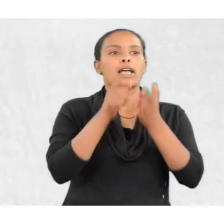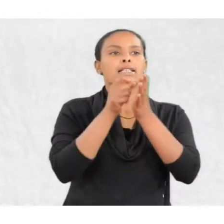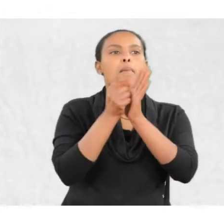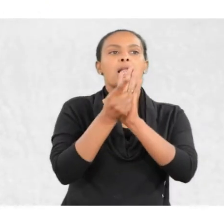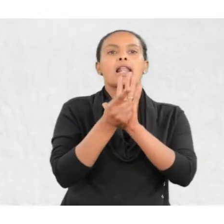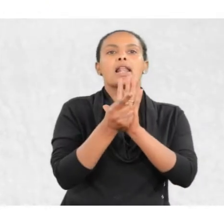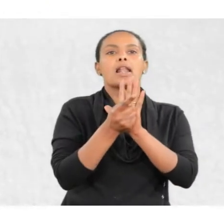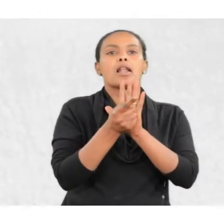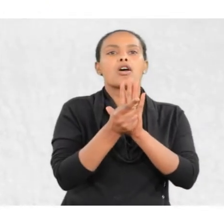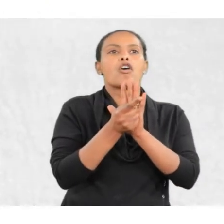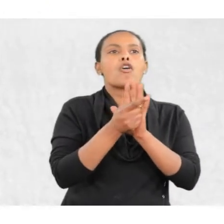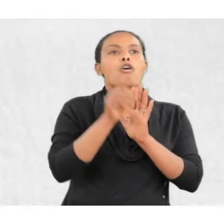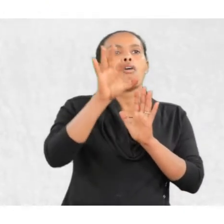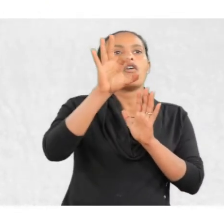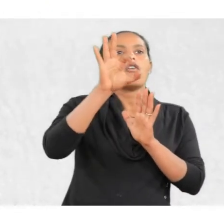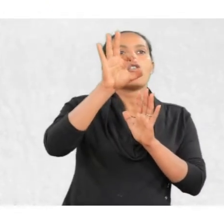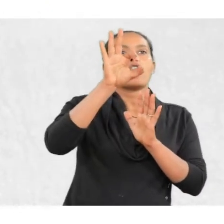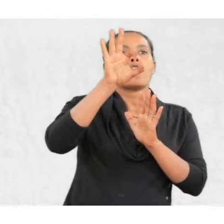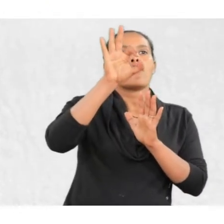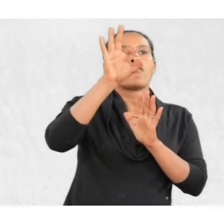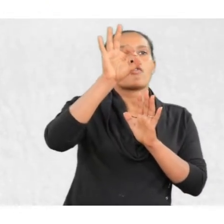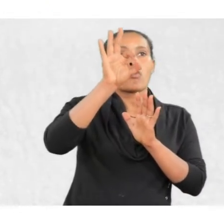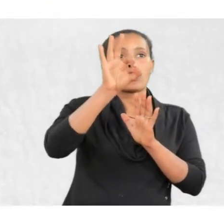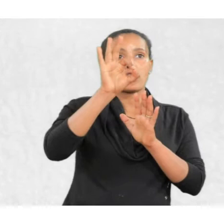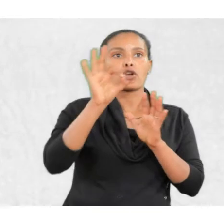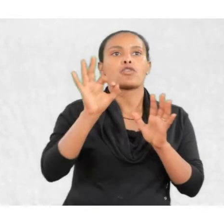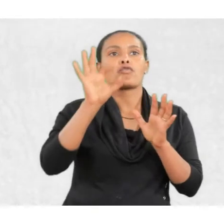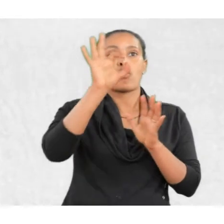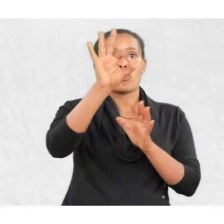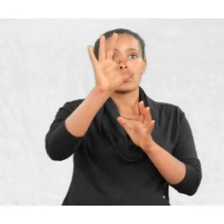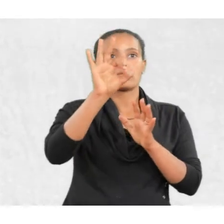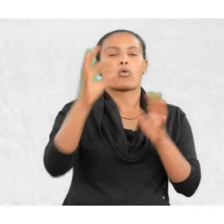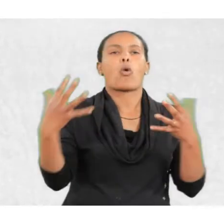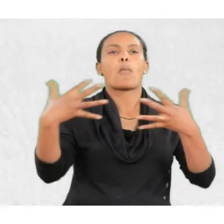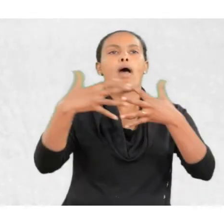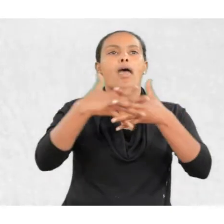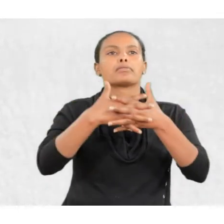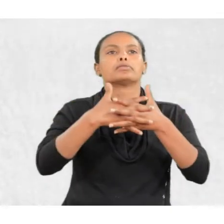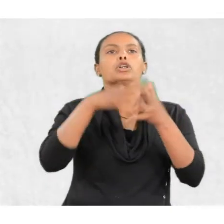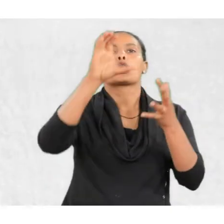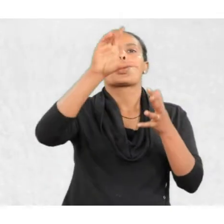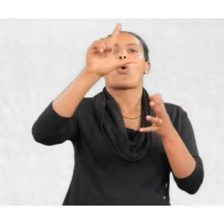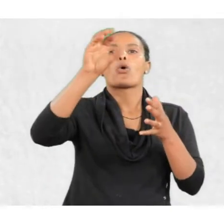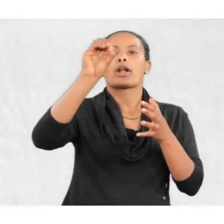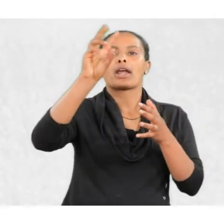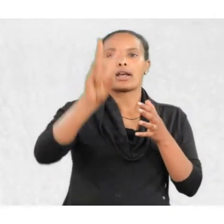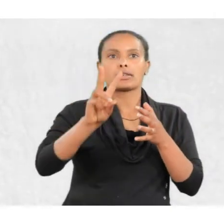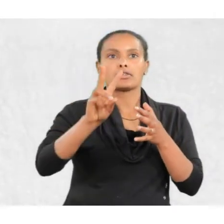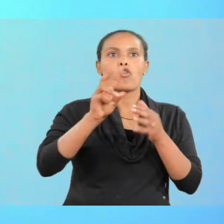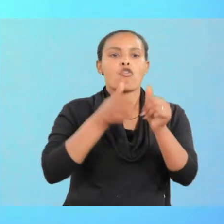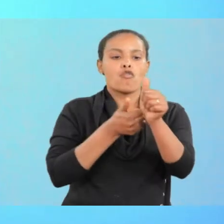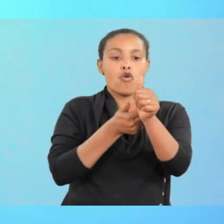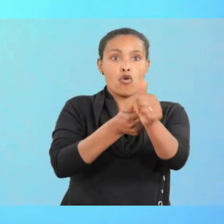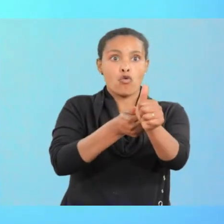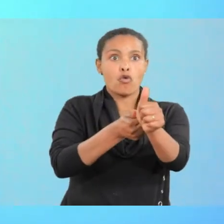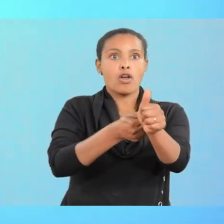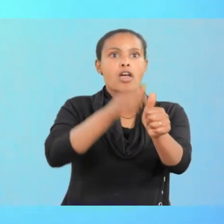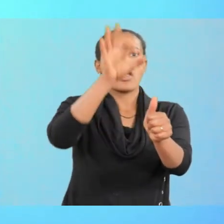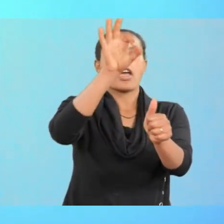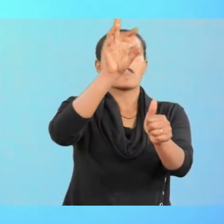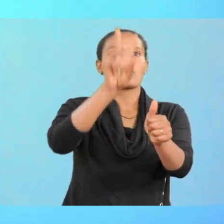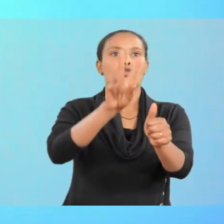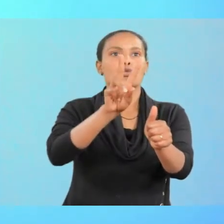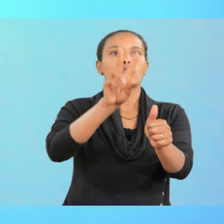Example, fluorine combines with chlorine dioxide as follow: F2